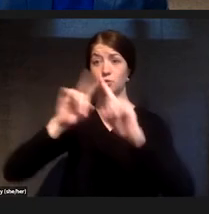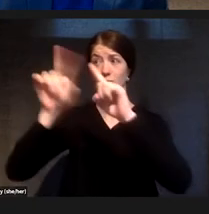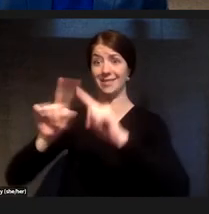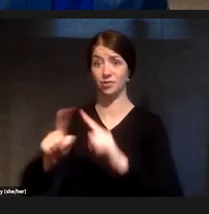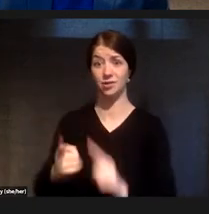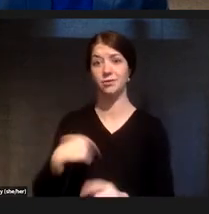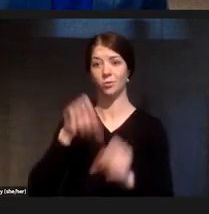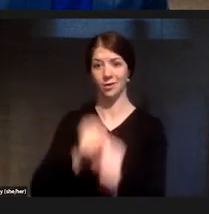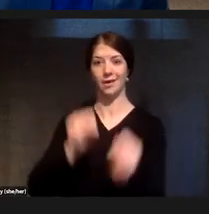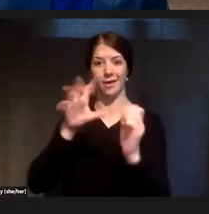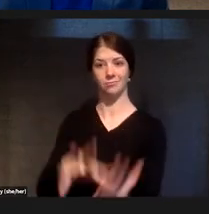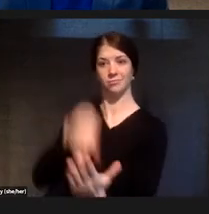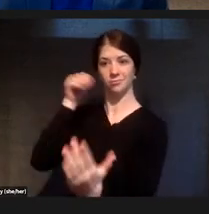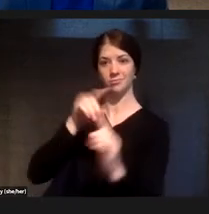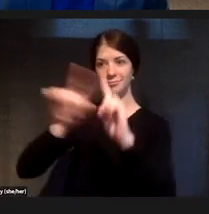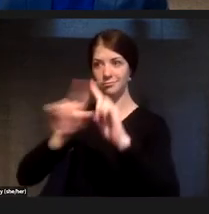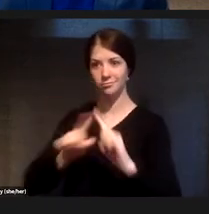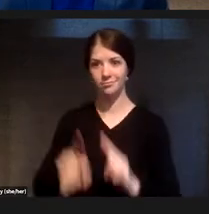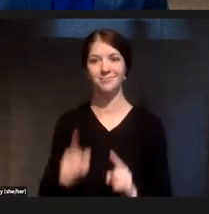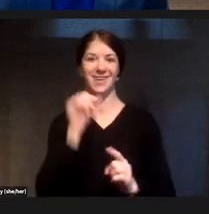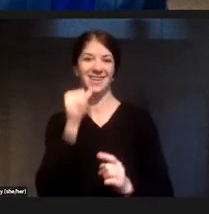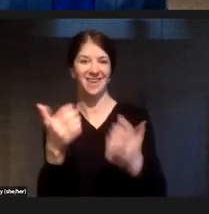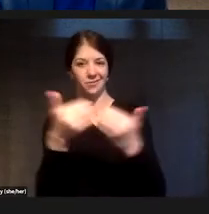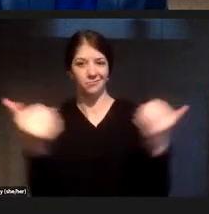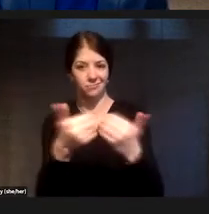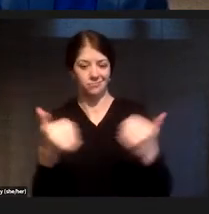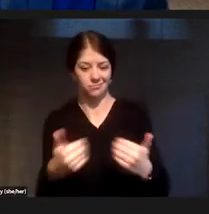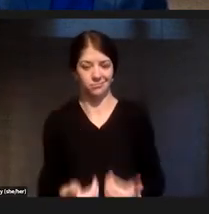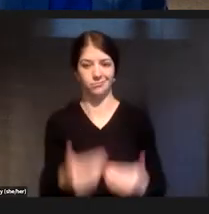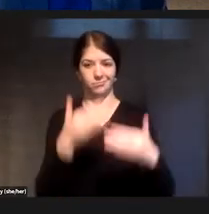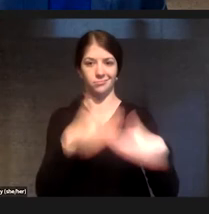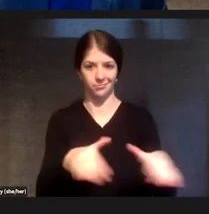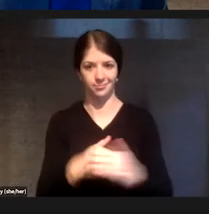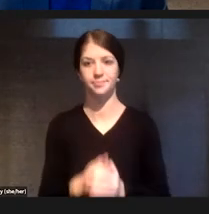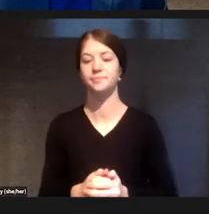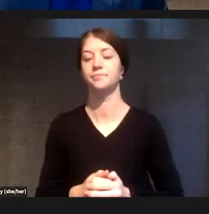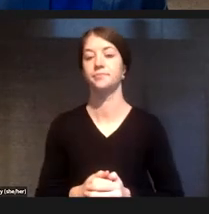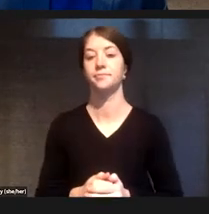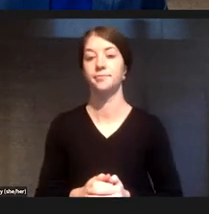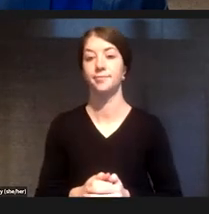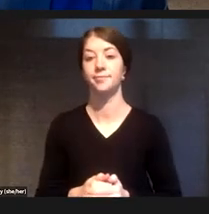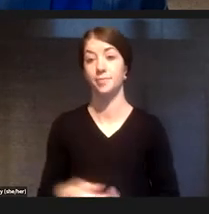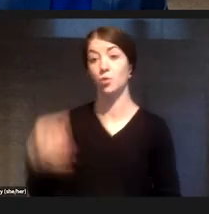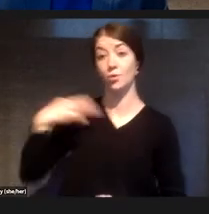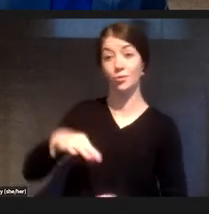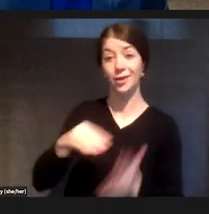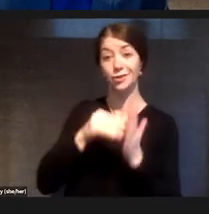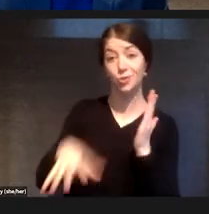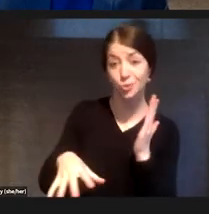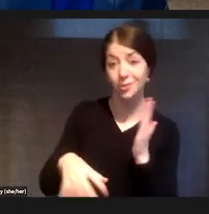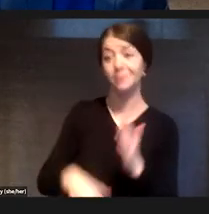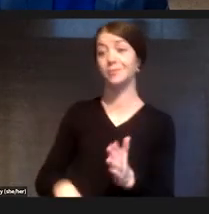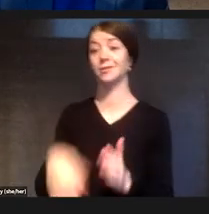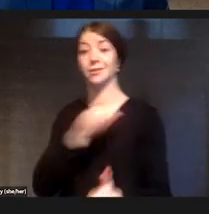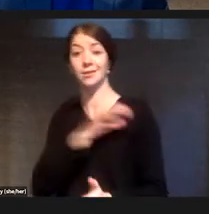differences instead of separating ourselves because of them. So I always give credit to some of my students and staff that have assisted me in putting